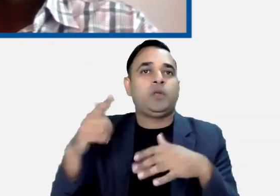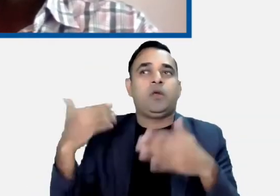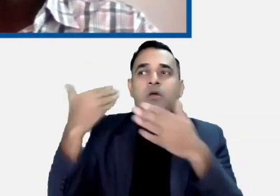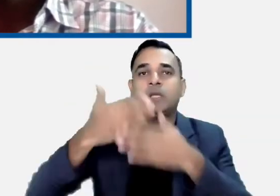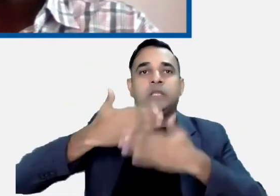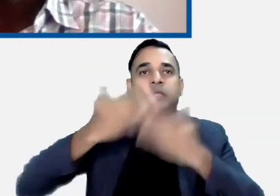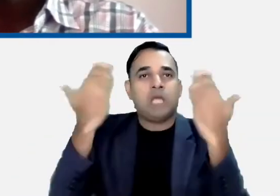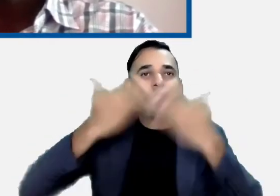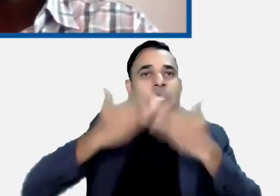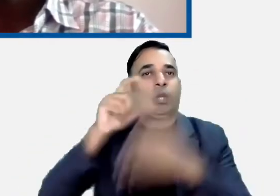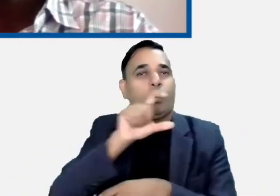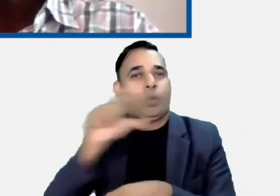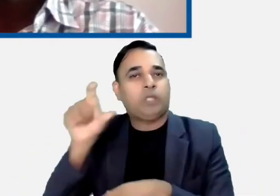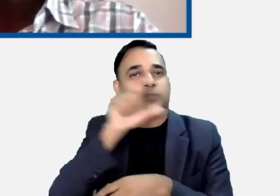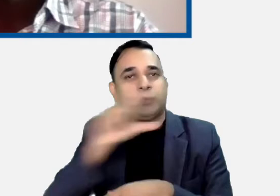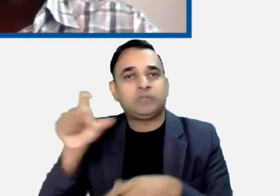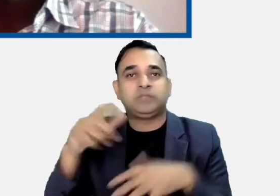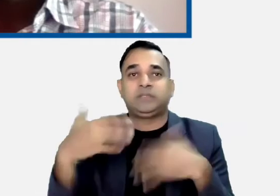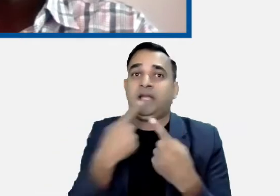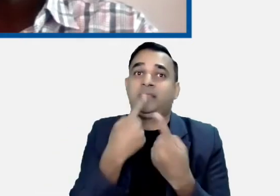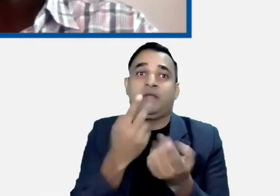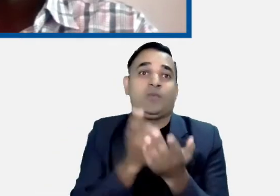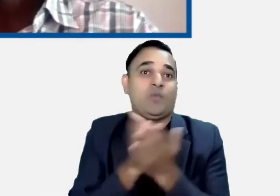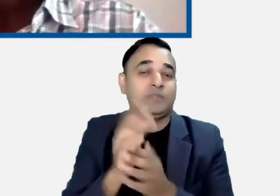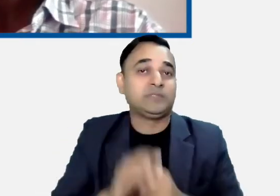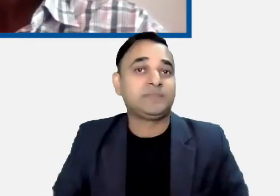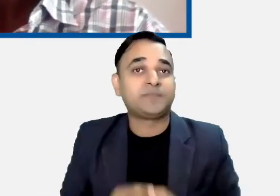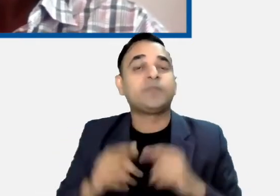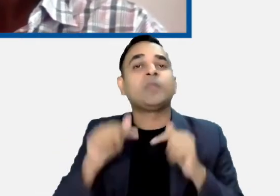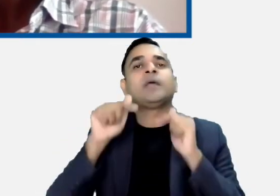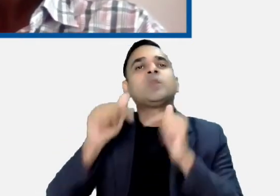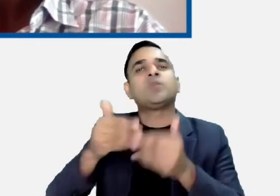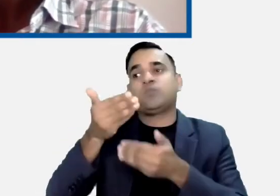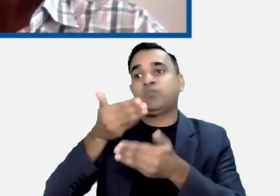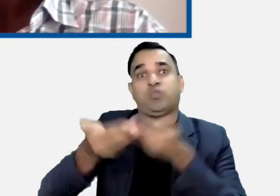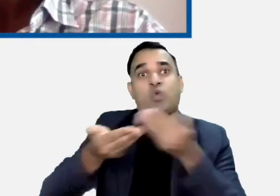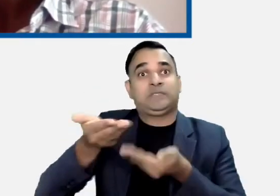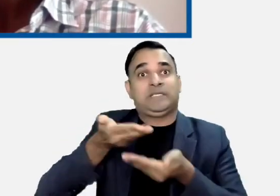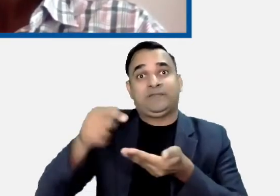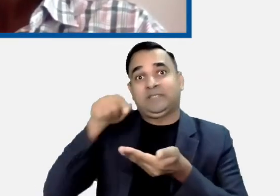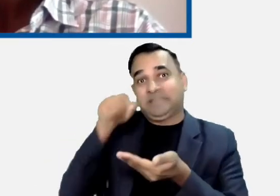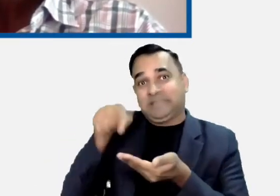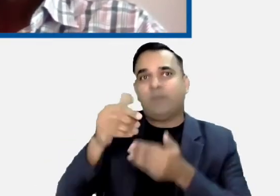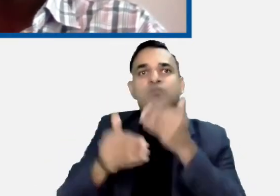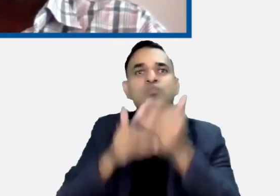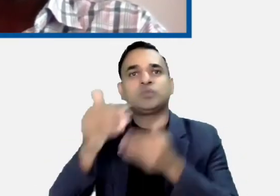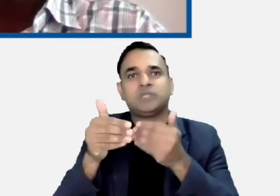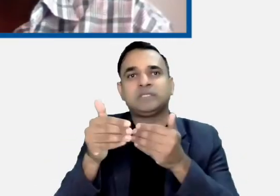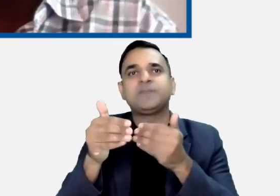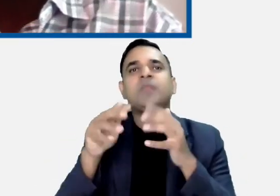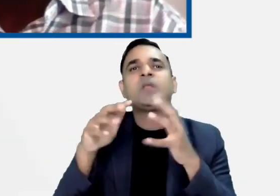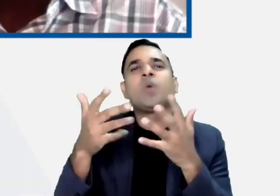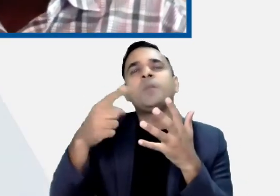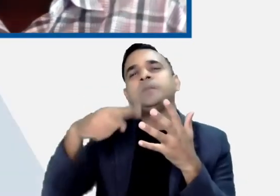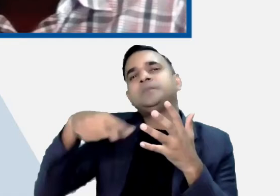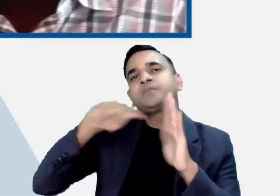declaration, the draft declaration, on the screen for all of you to see. And I also, again, encourage that you provide, if you have